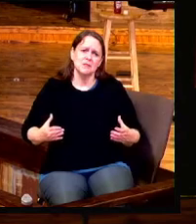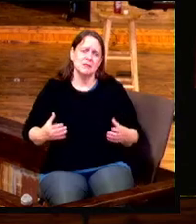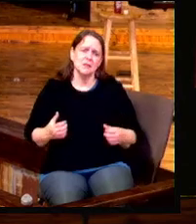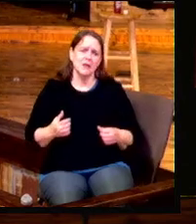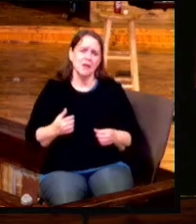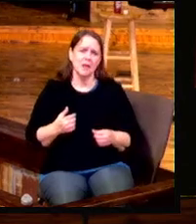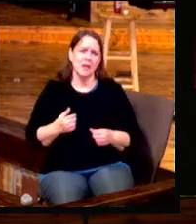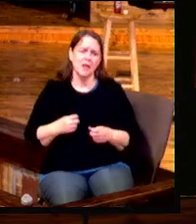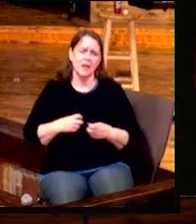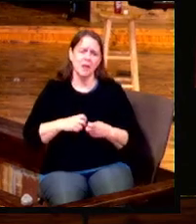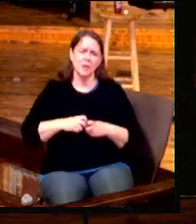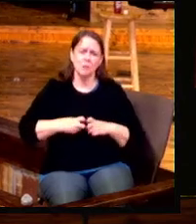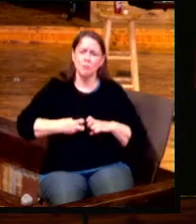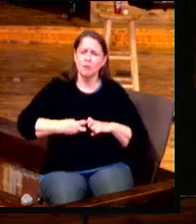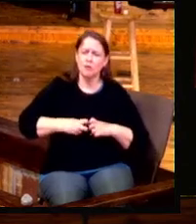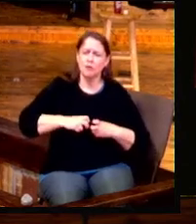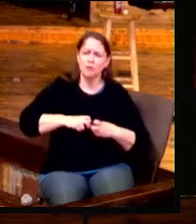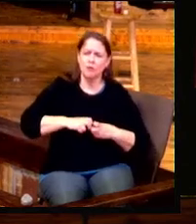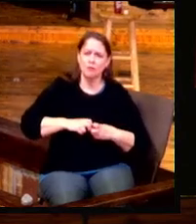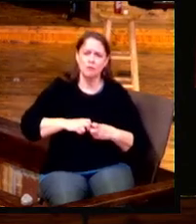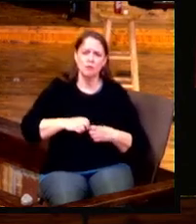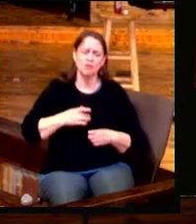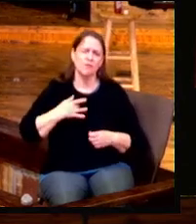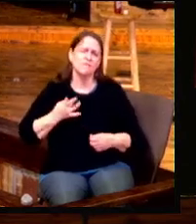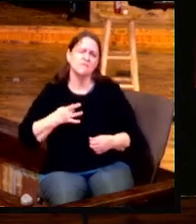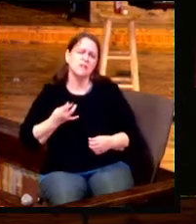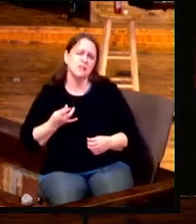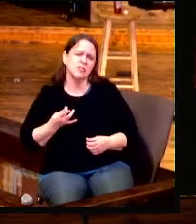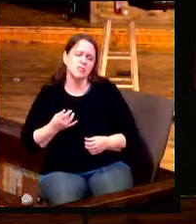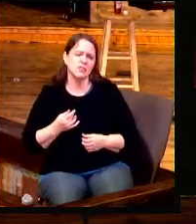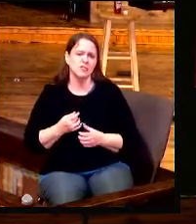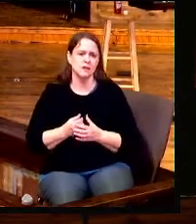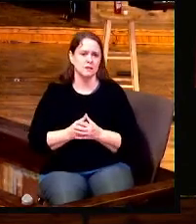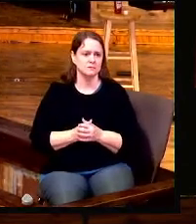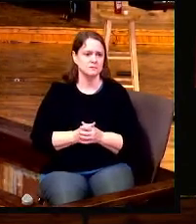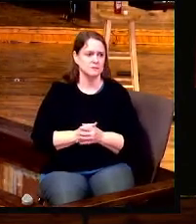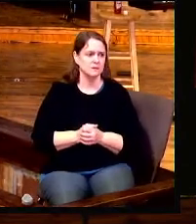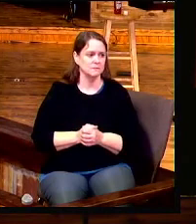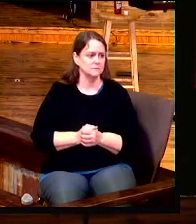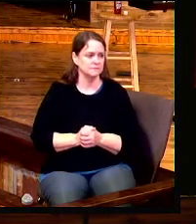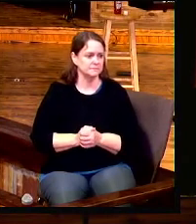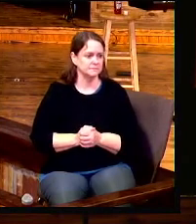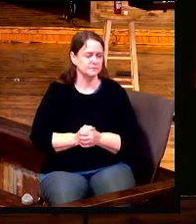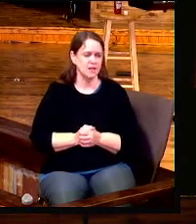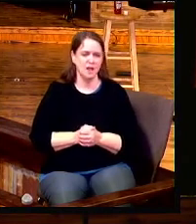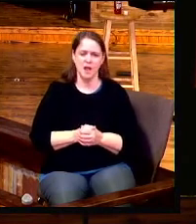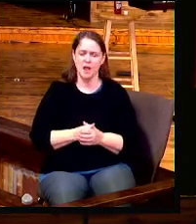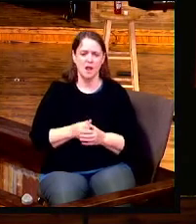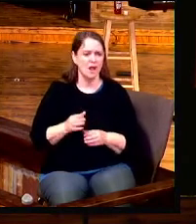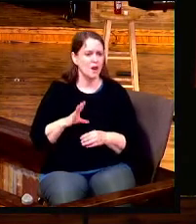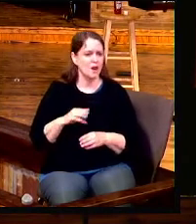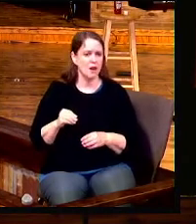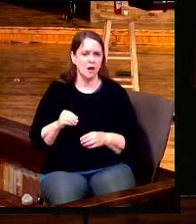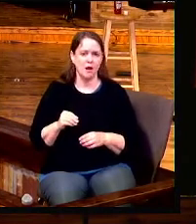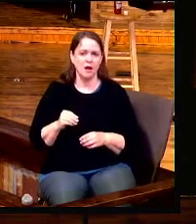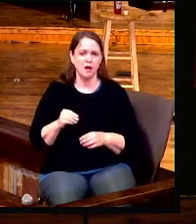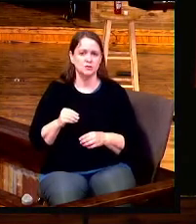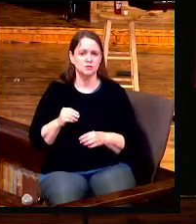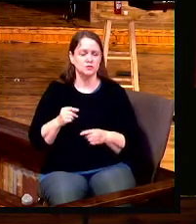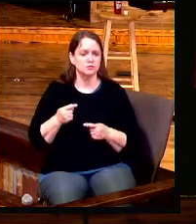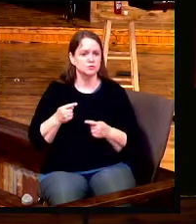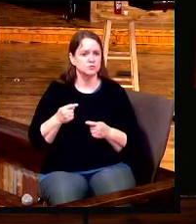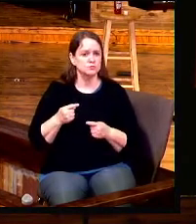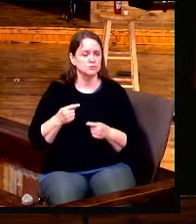because of what she believes about herself. Not because it's true, but because the way she perceives herself to be.